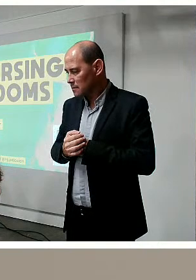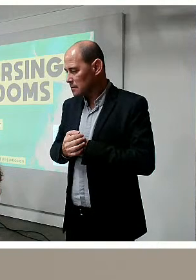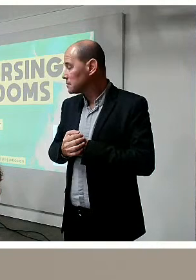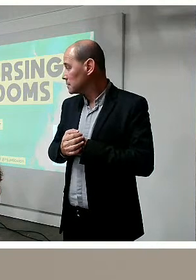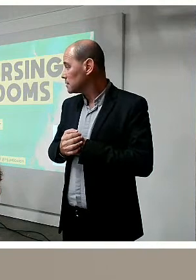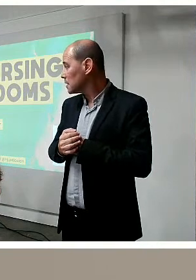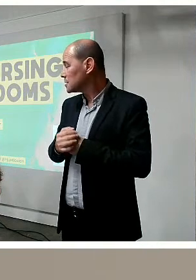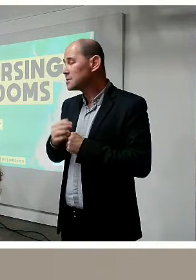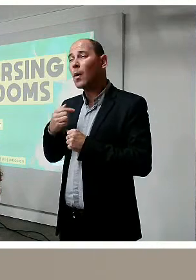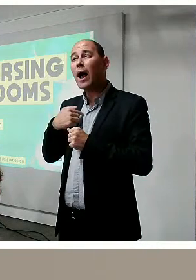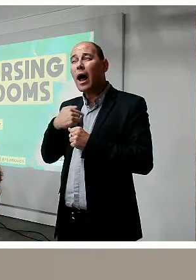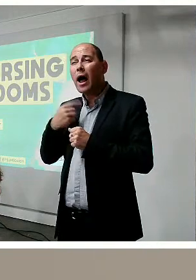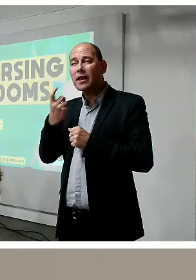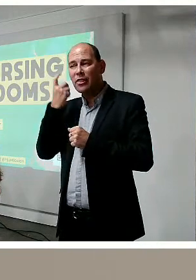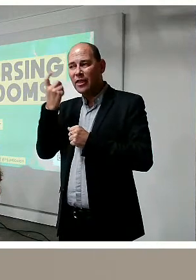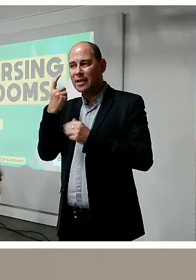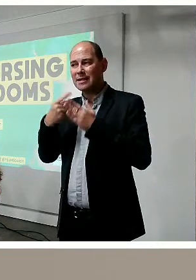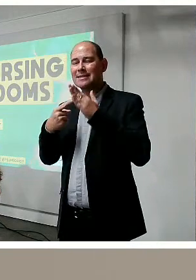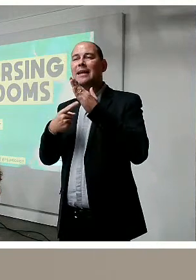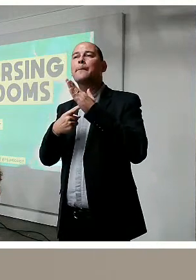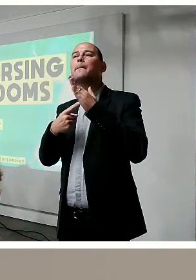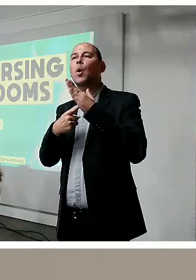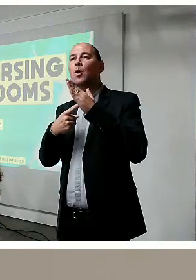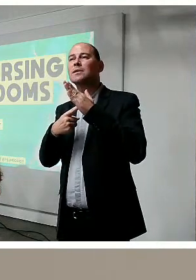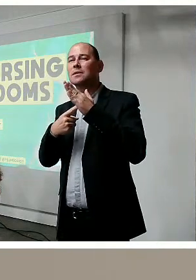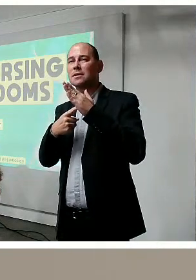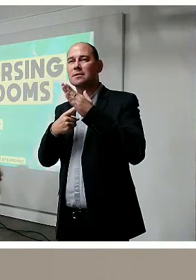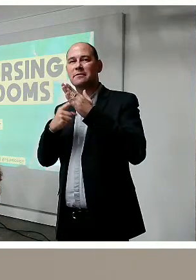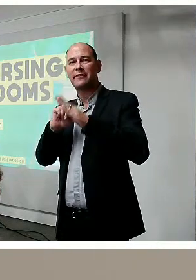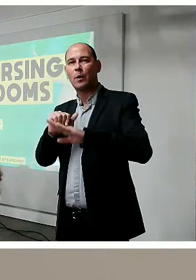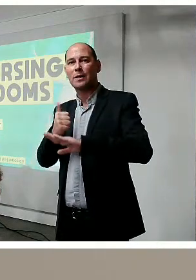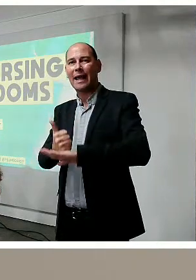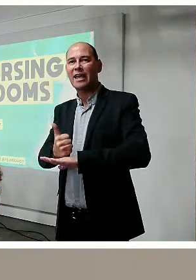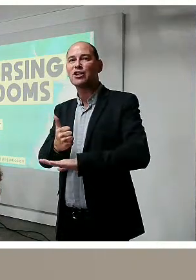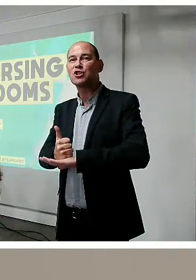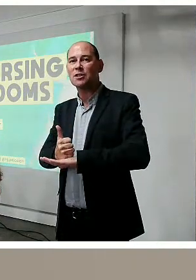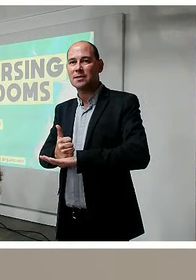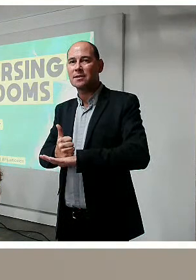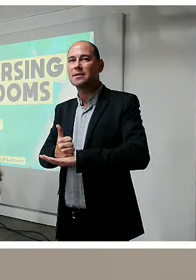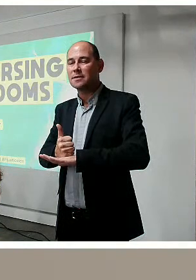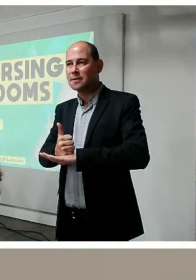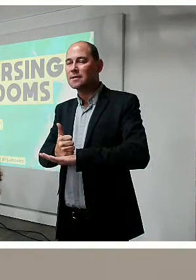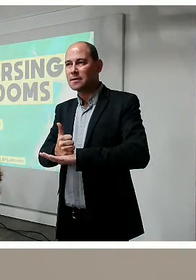And so, I just think it's quite an important foundation.